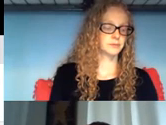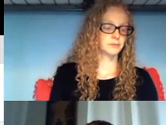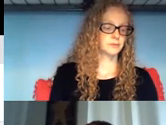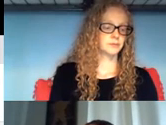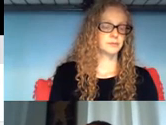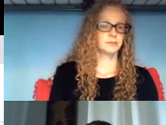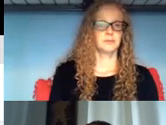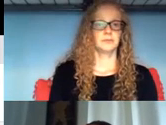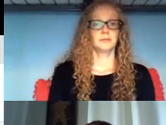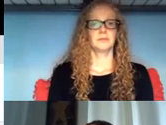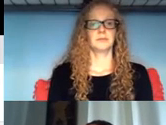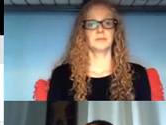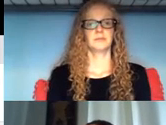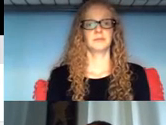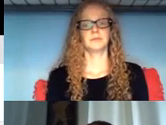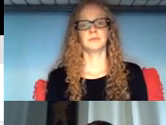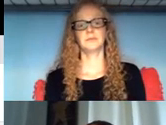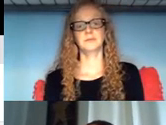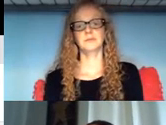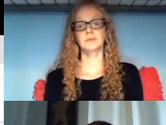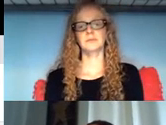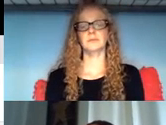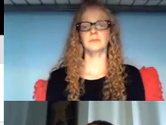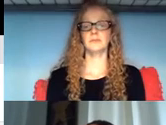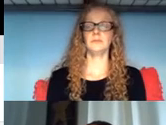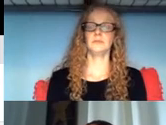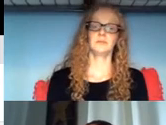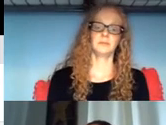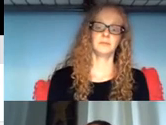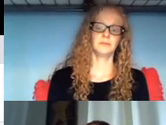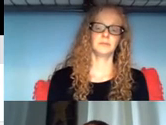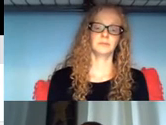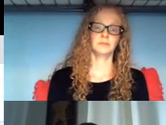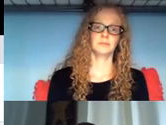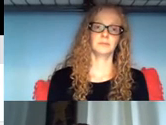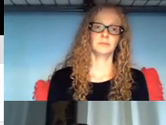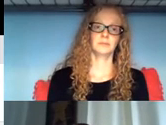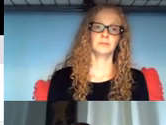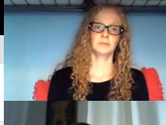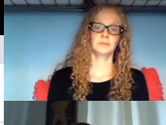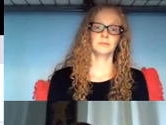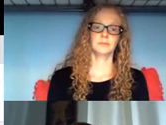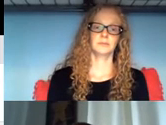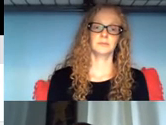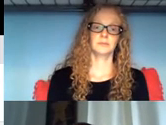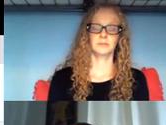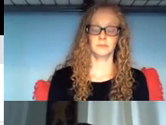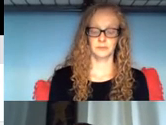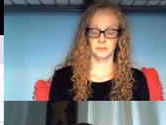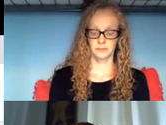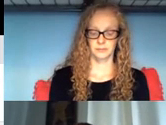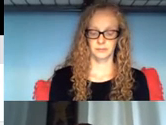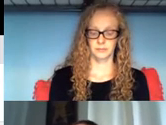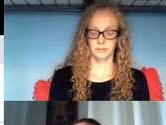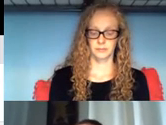Screenshots and instructions are based on Microsoft Word 2013. Add a document title info. File